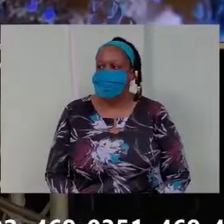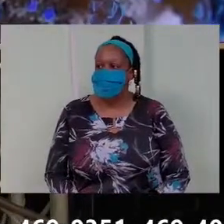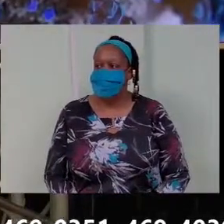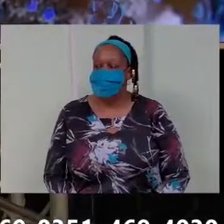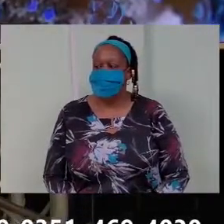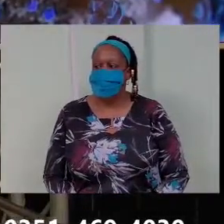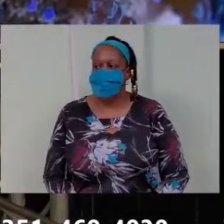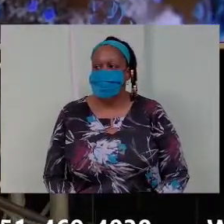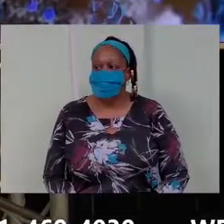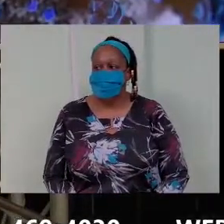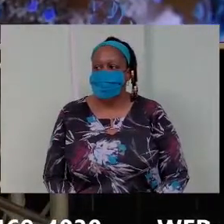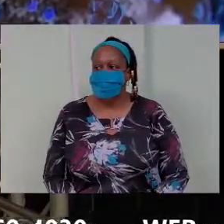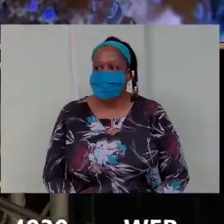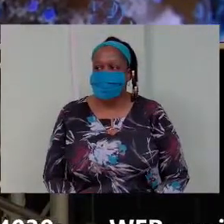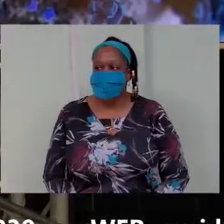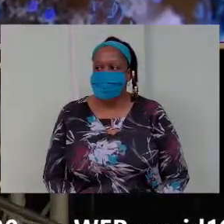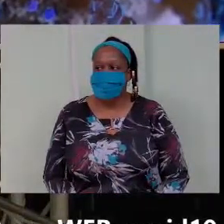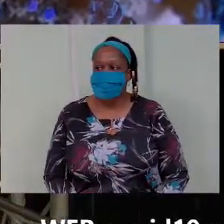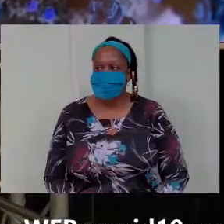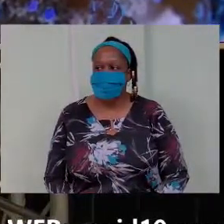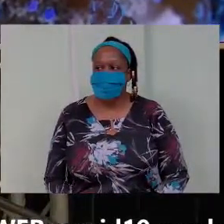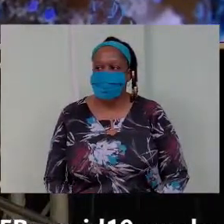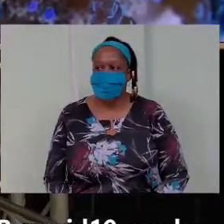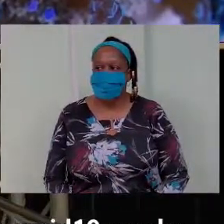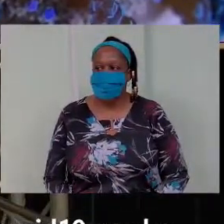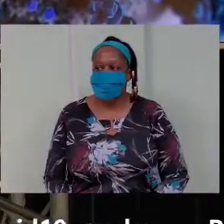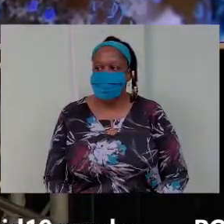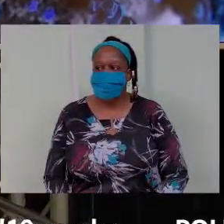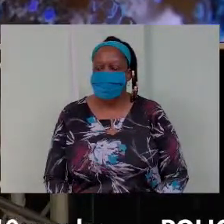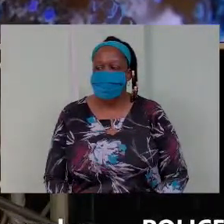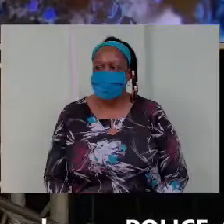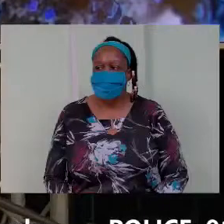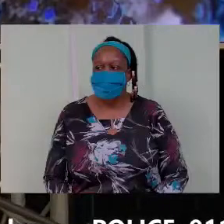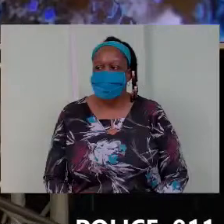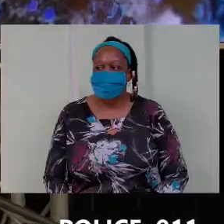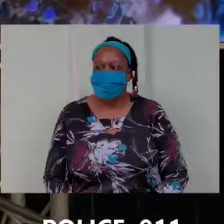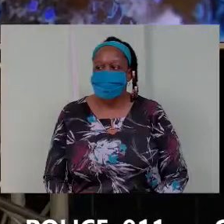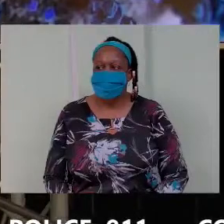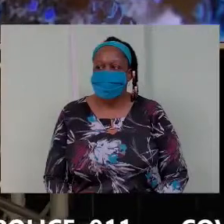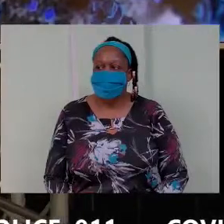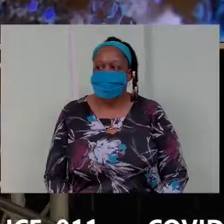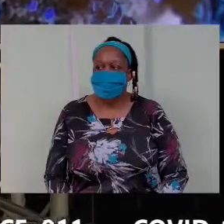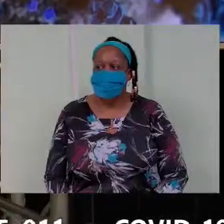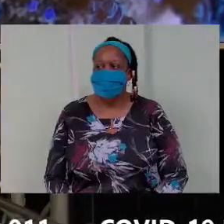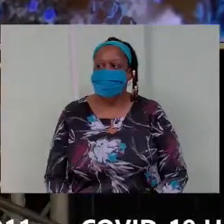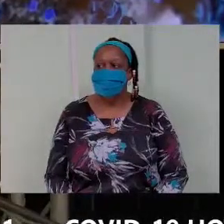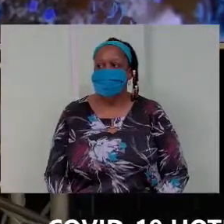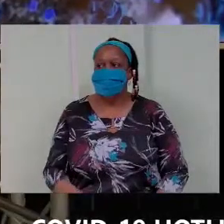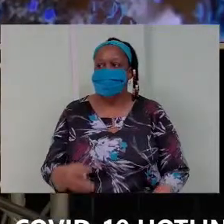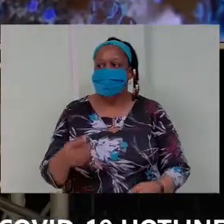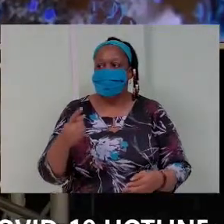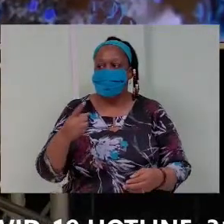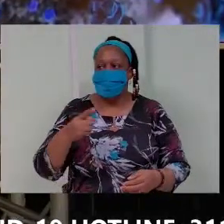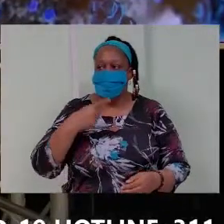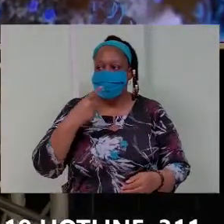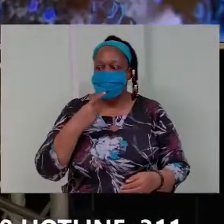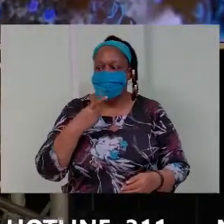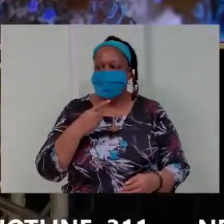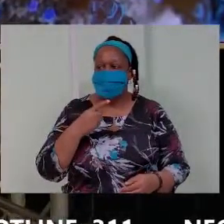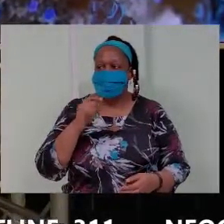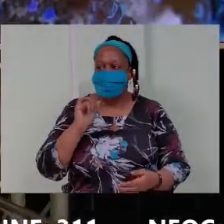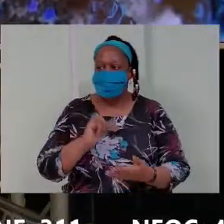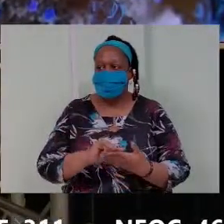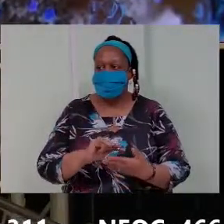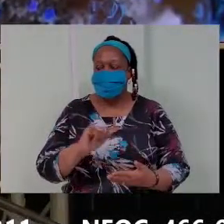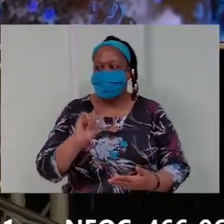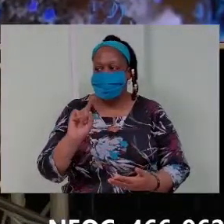these cases. And in reference to the first question, because I suspected the underlying